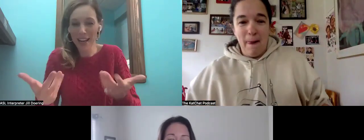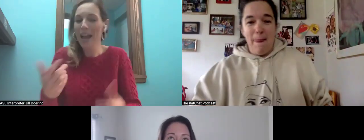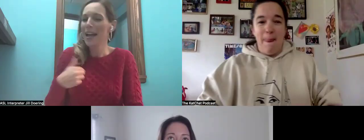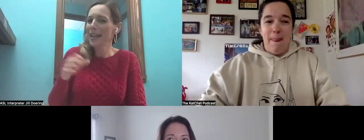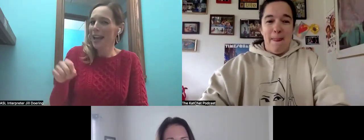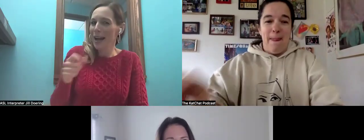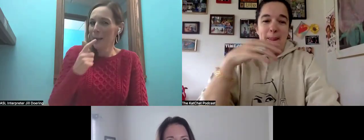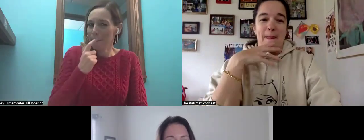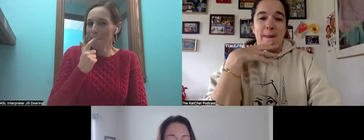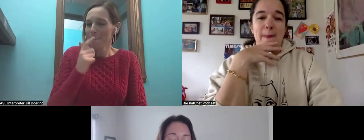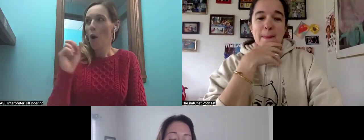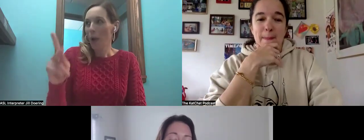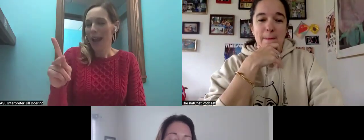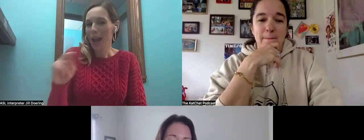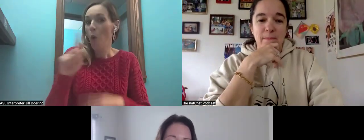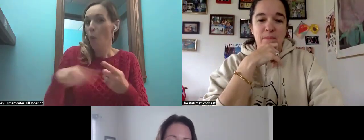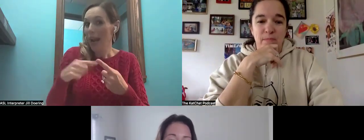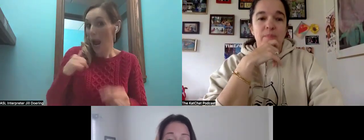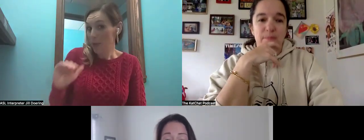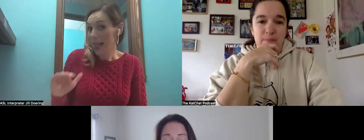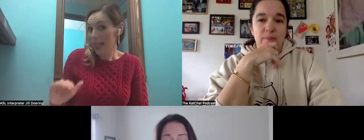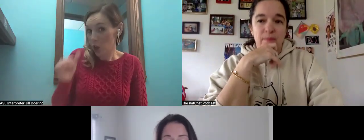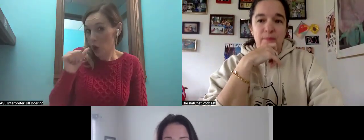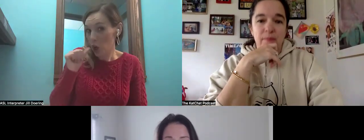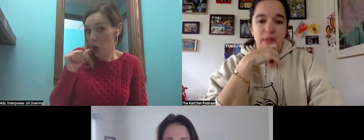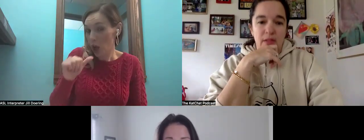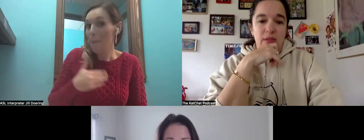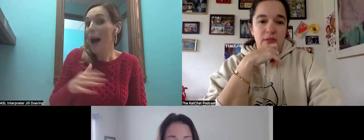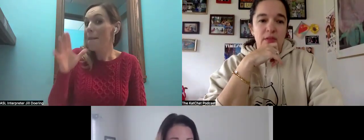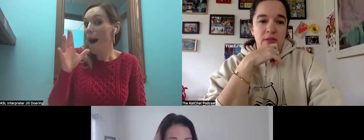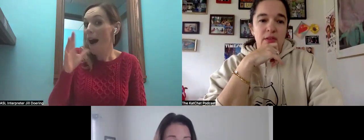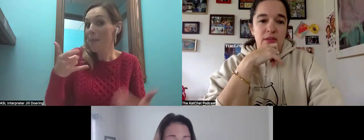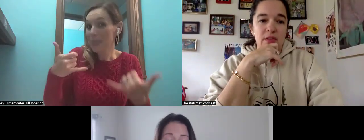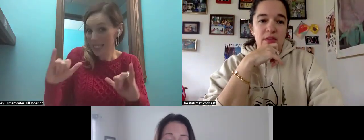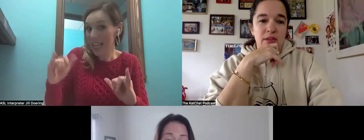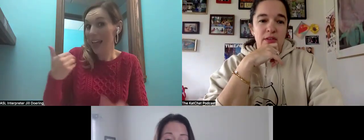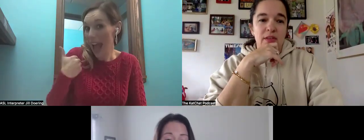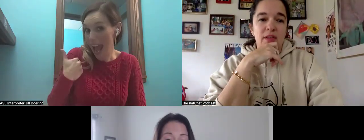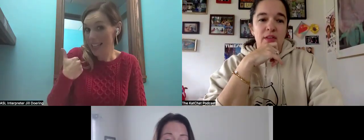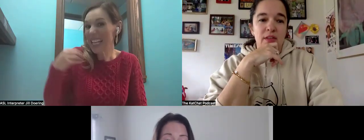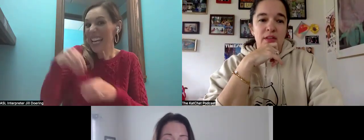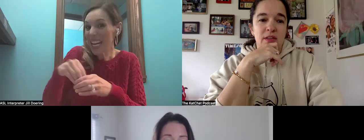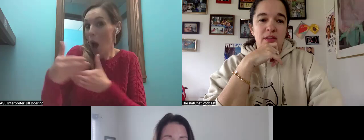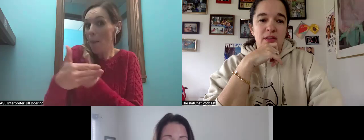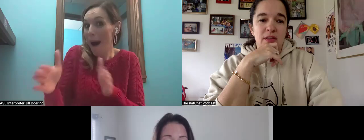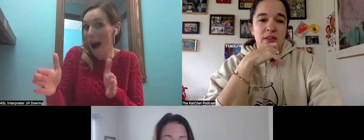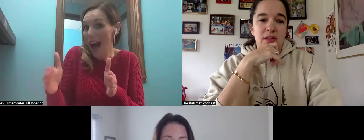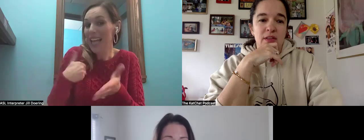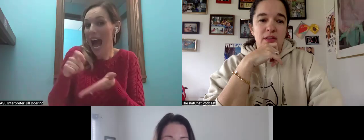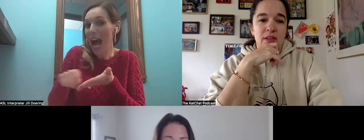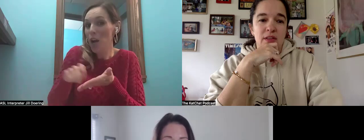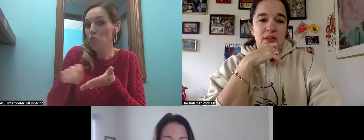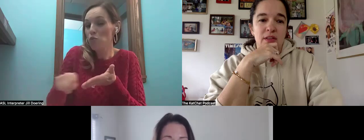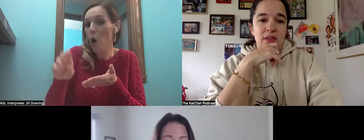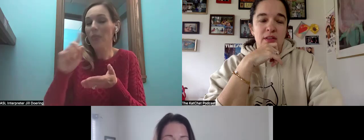I Okay, so when I was a little girl, and my mom still has them in a box. I wrote miniature like